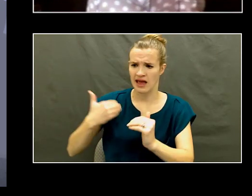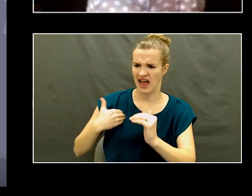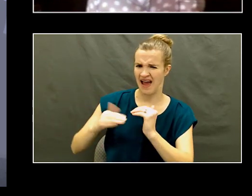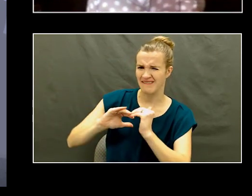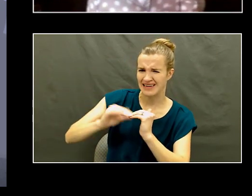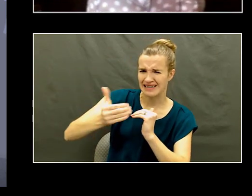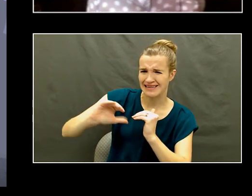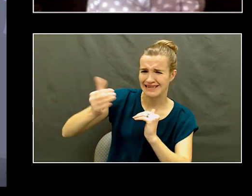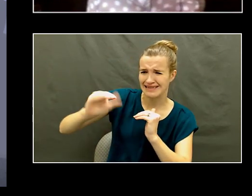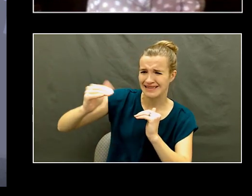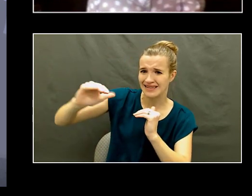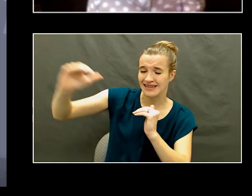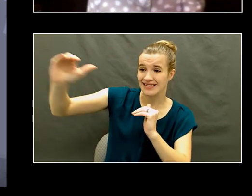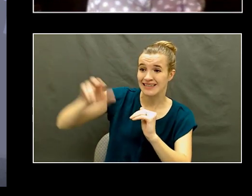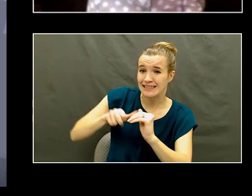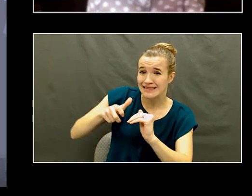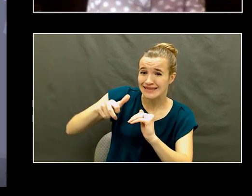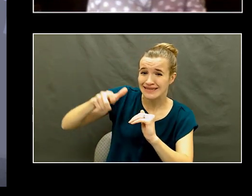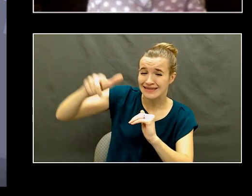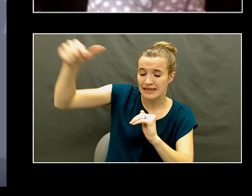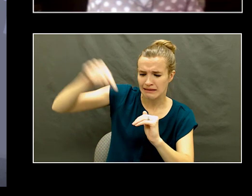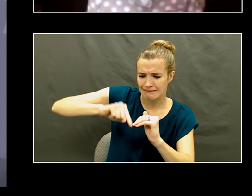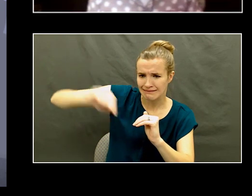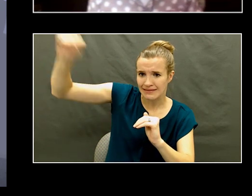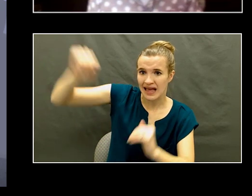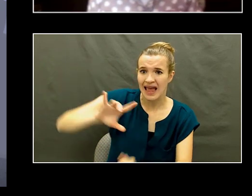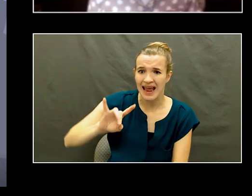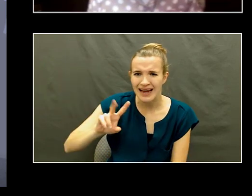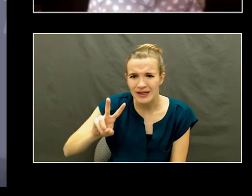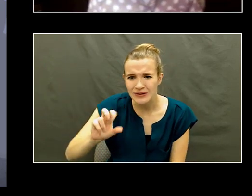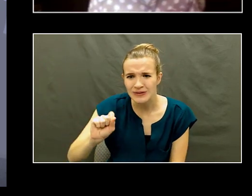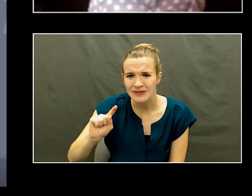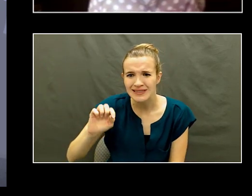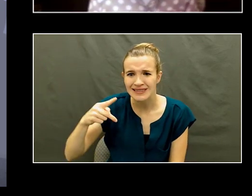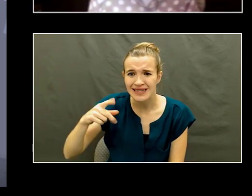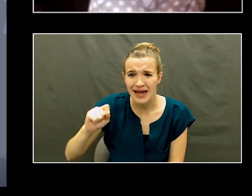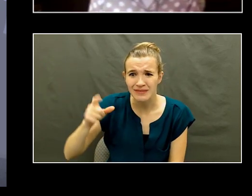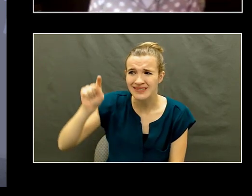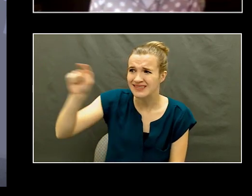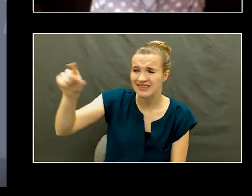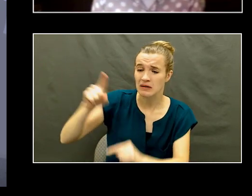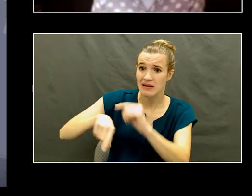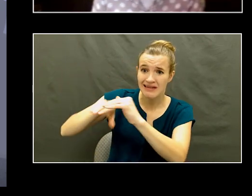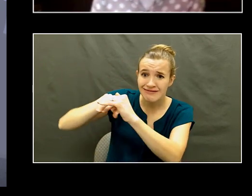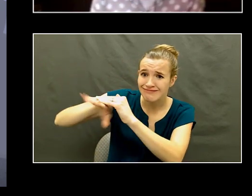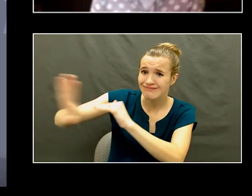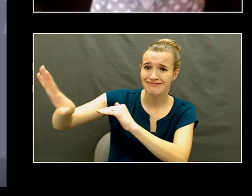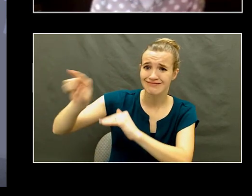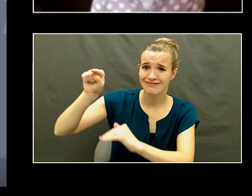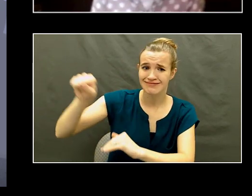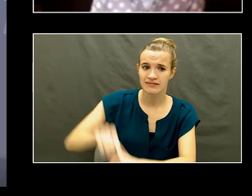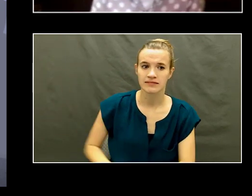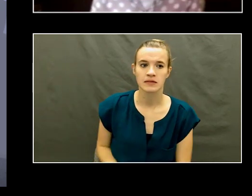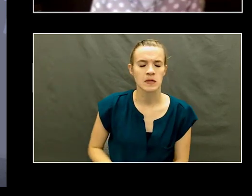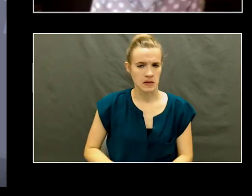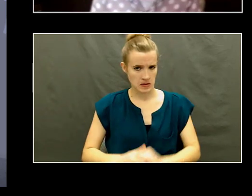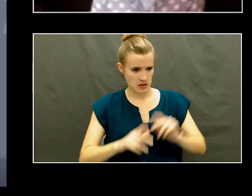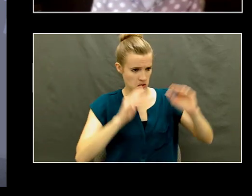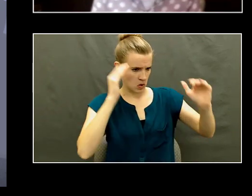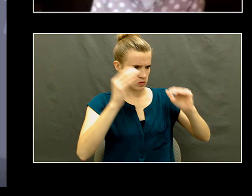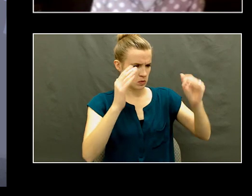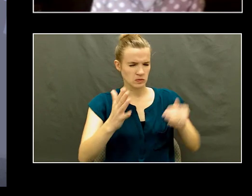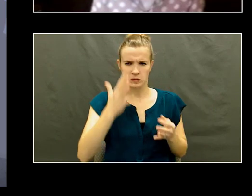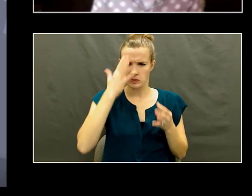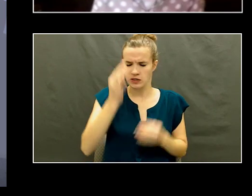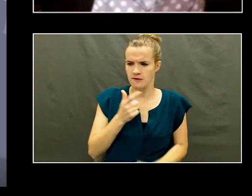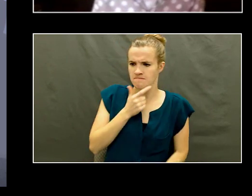in wheelchairs from the building where Congress makes laws. Grown-ups slide out of their wheelchairs and start pulling